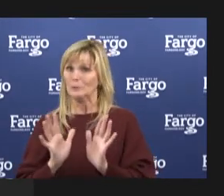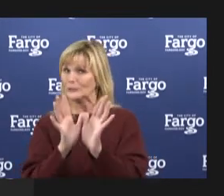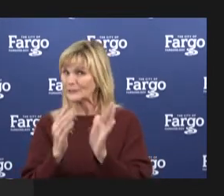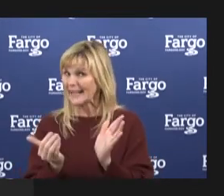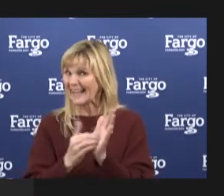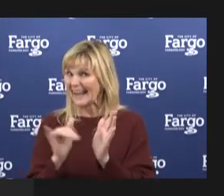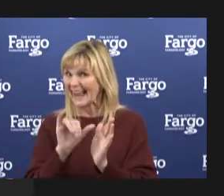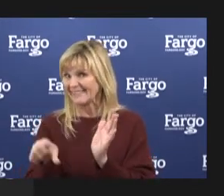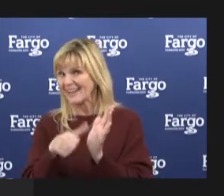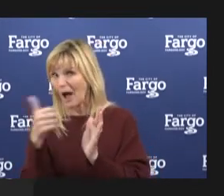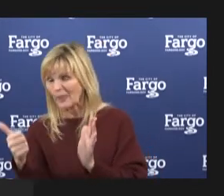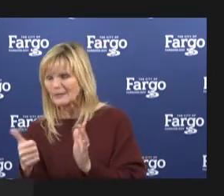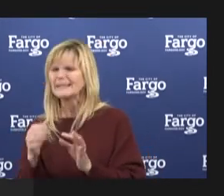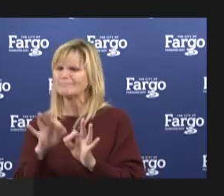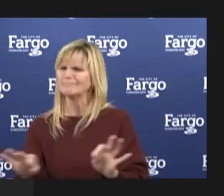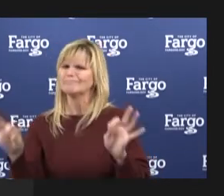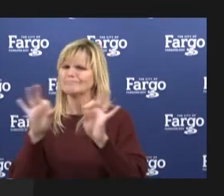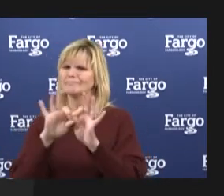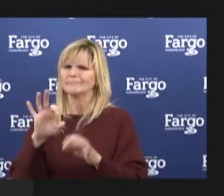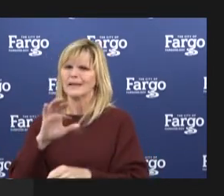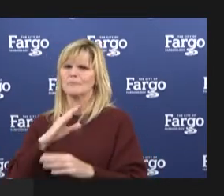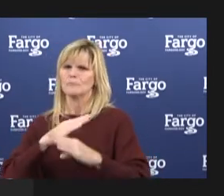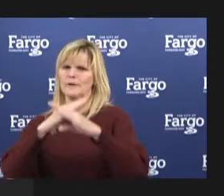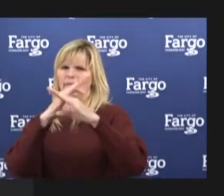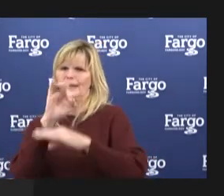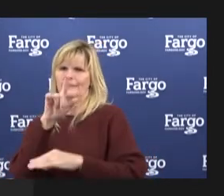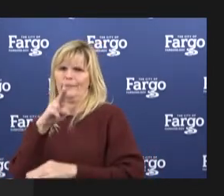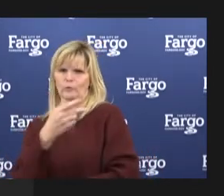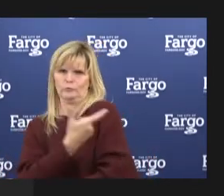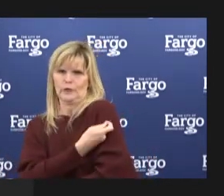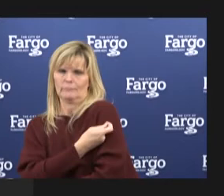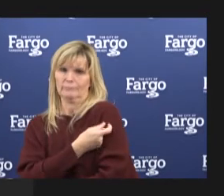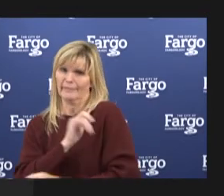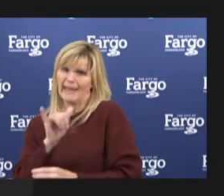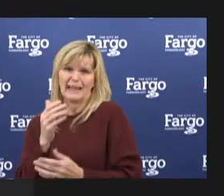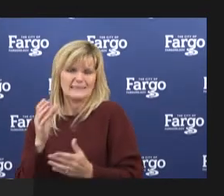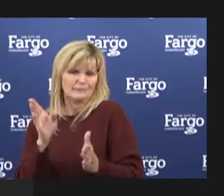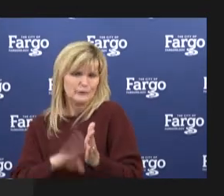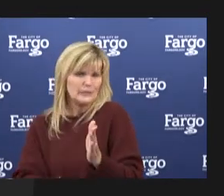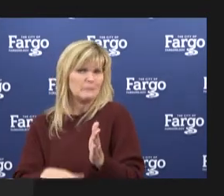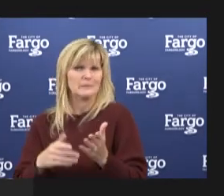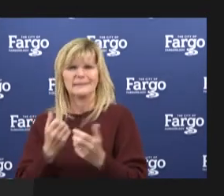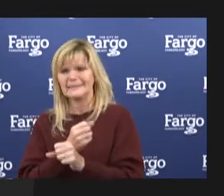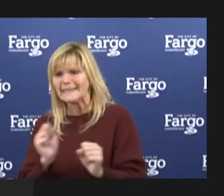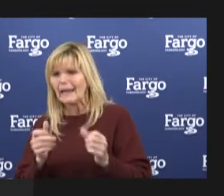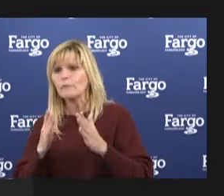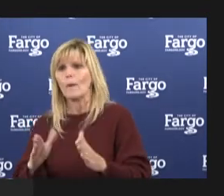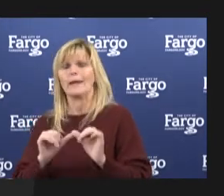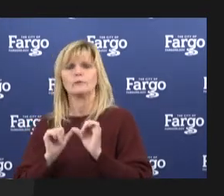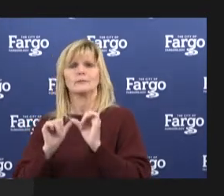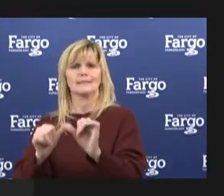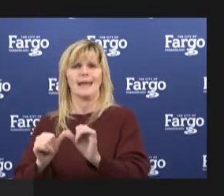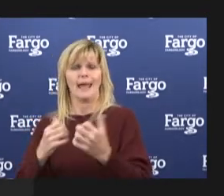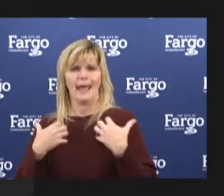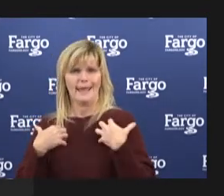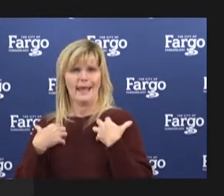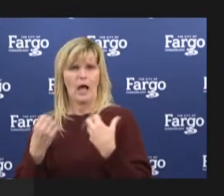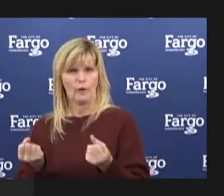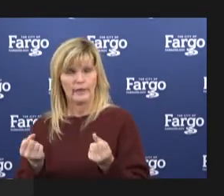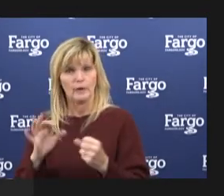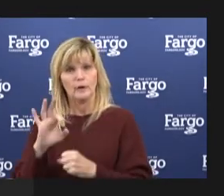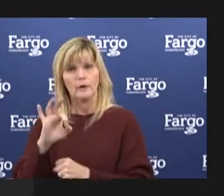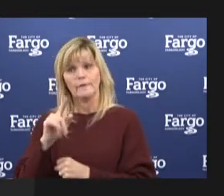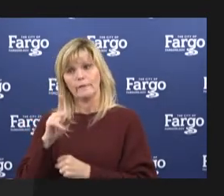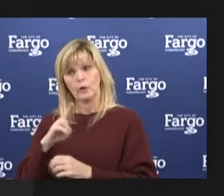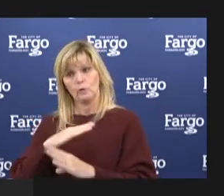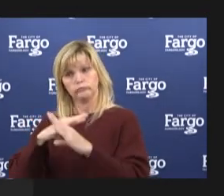well. As many of you know, the flu shot is a safe and inexpensive way to stay healthy. It has been shown, or flu shots have been